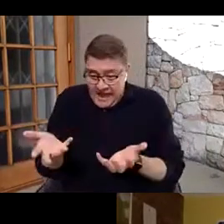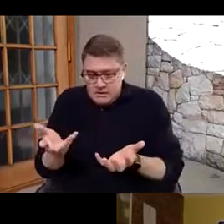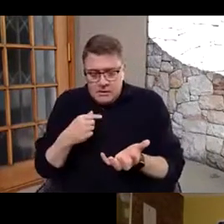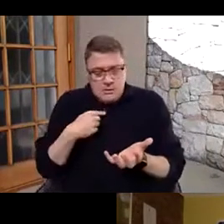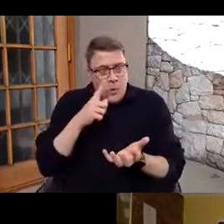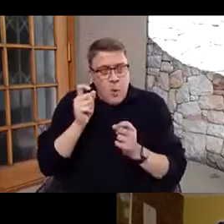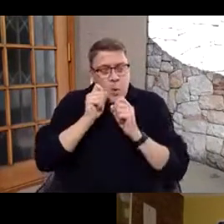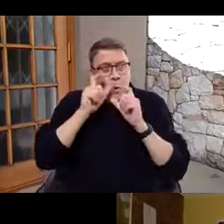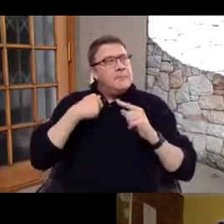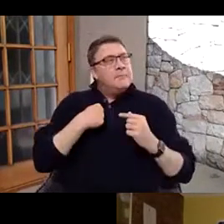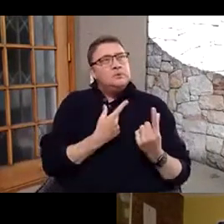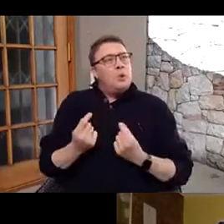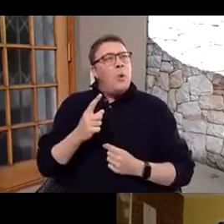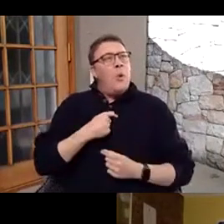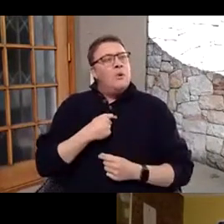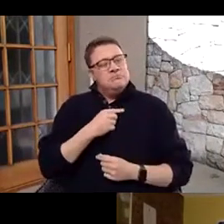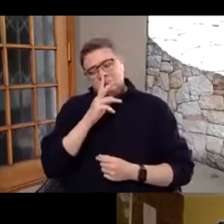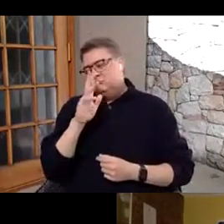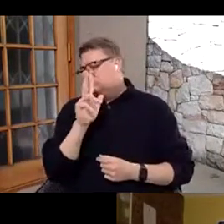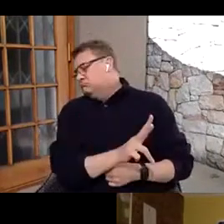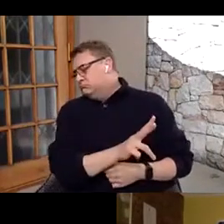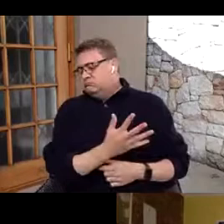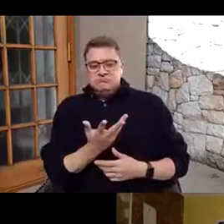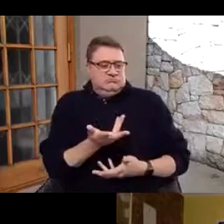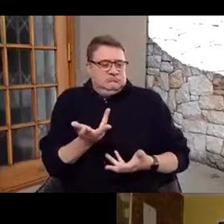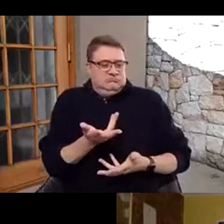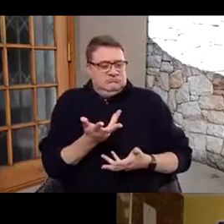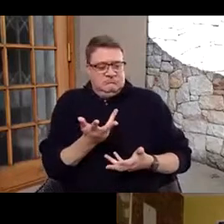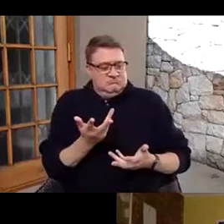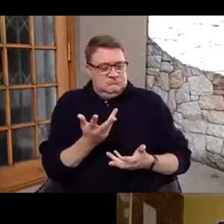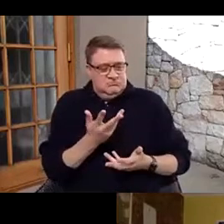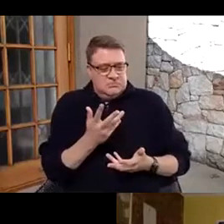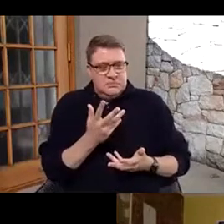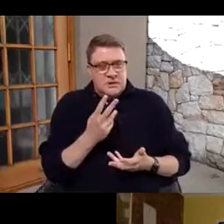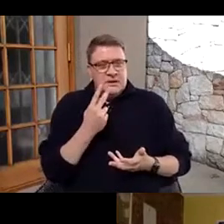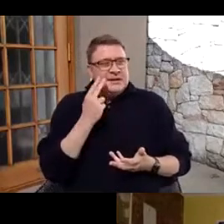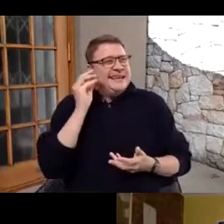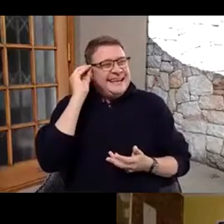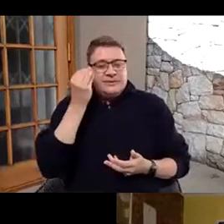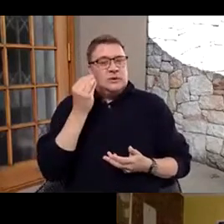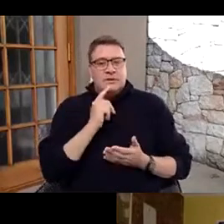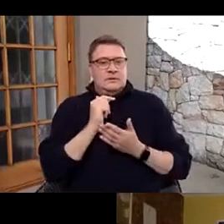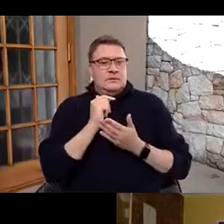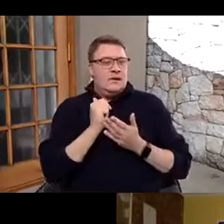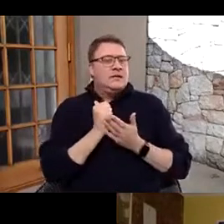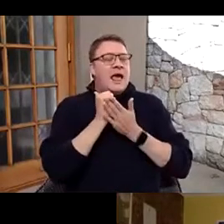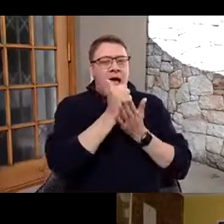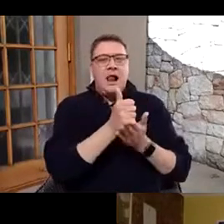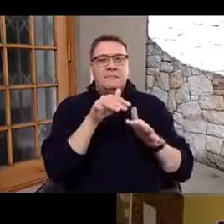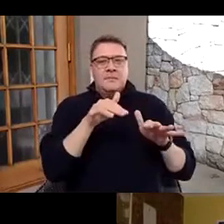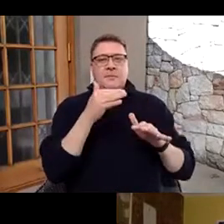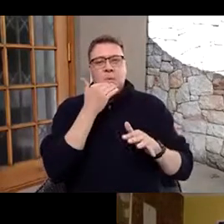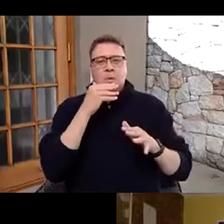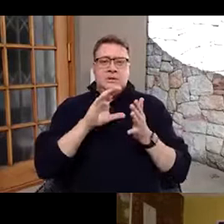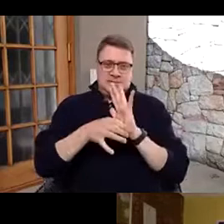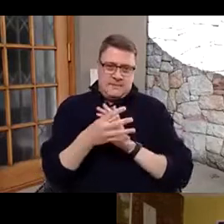they're doing or just simply do not seem to be interested in assisting people with